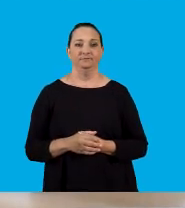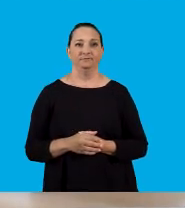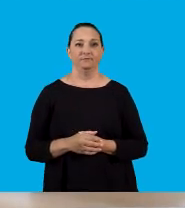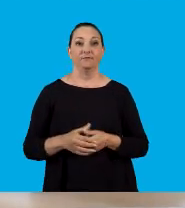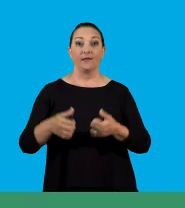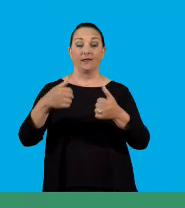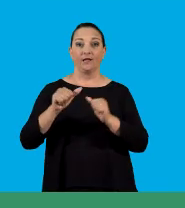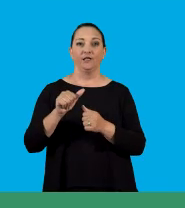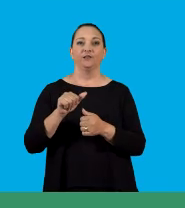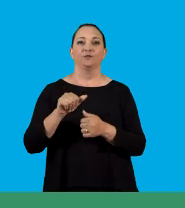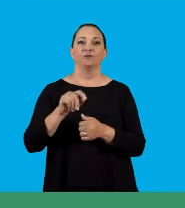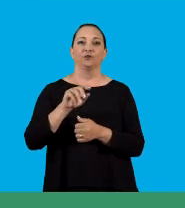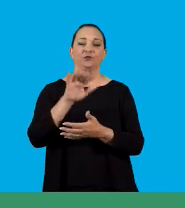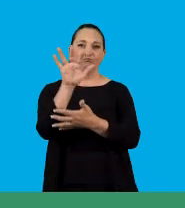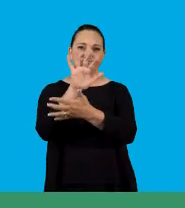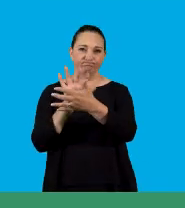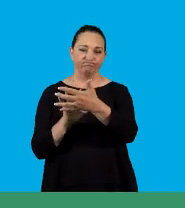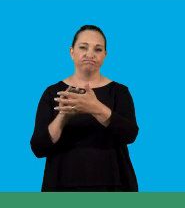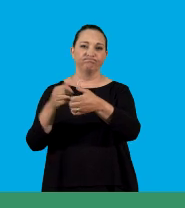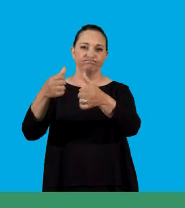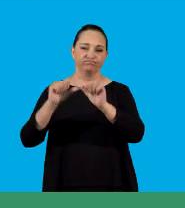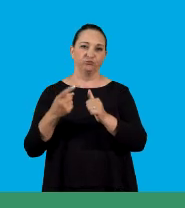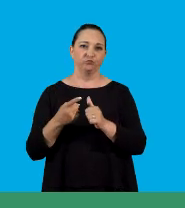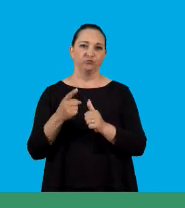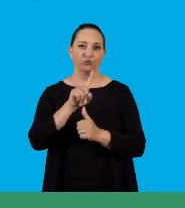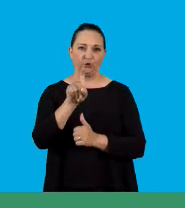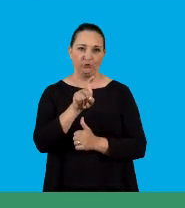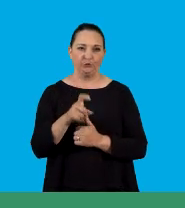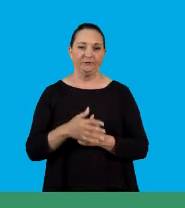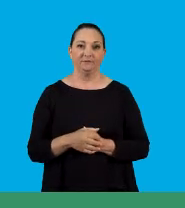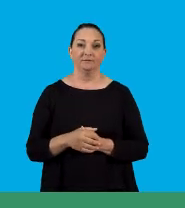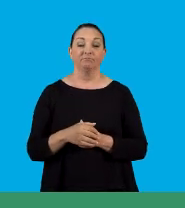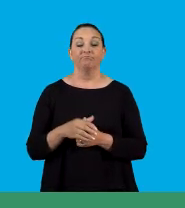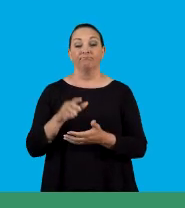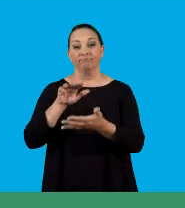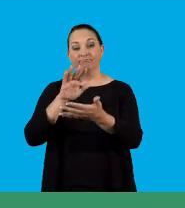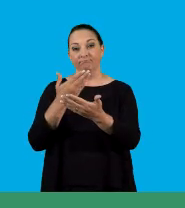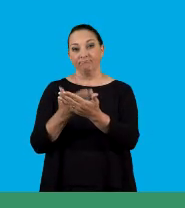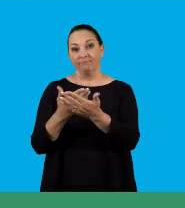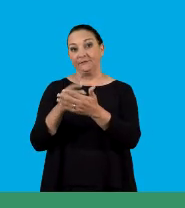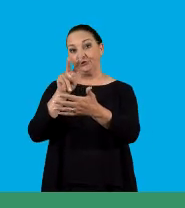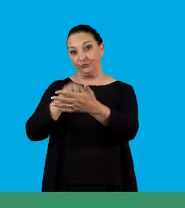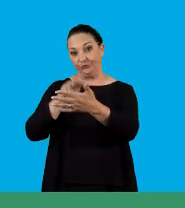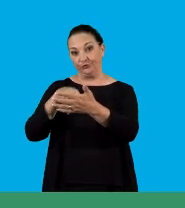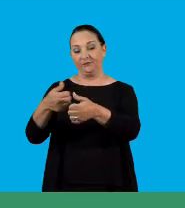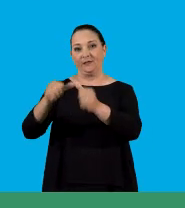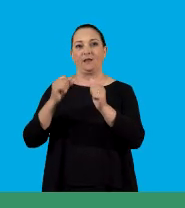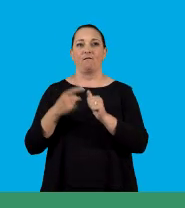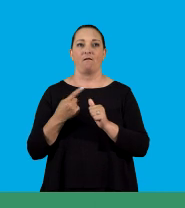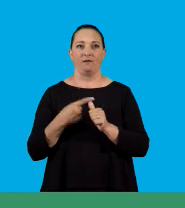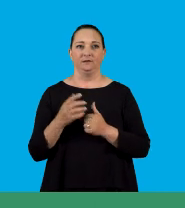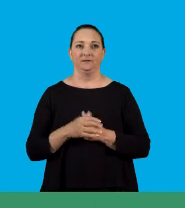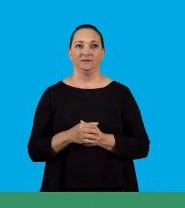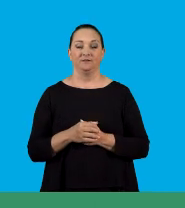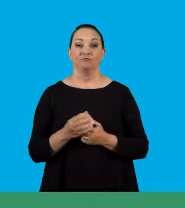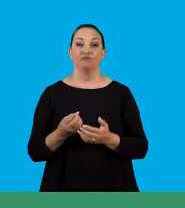satisfied. Then we have another question. This is another scenario which we are expected to read and answer the questions that follow. We